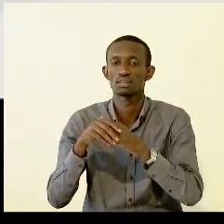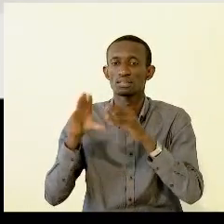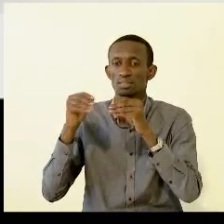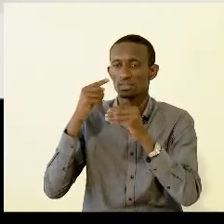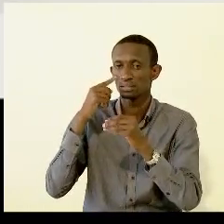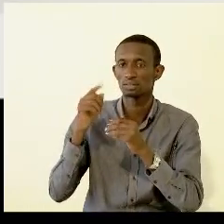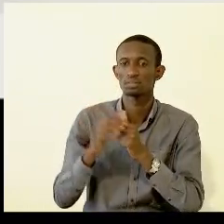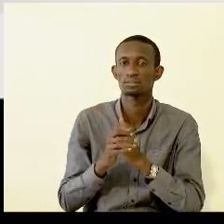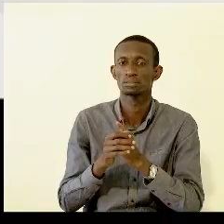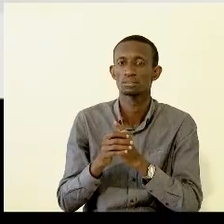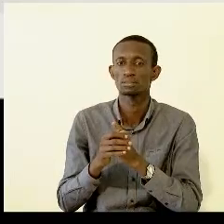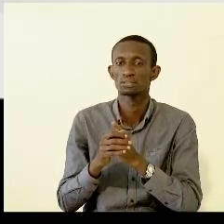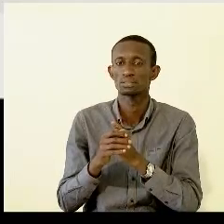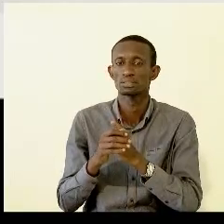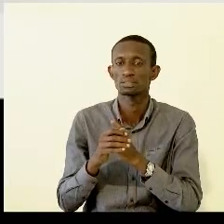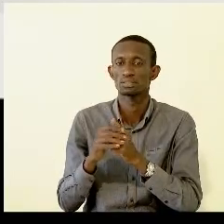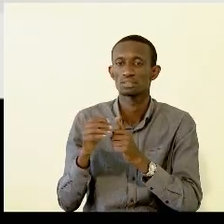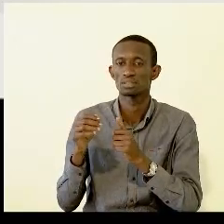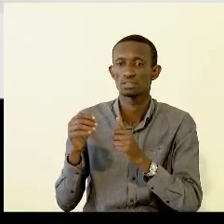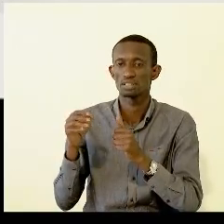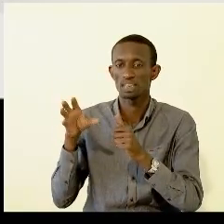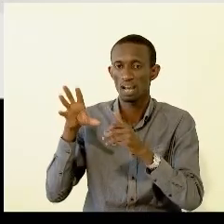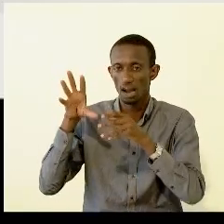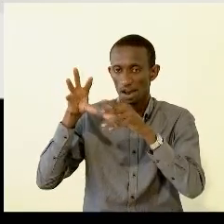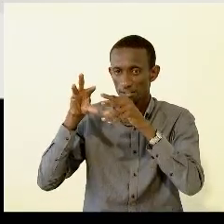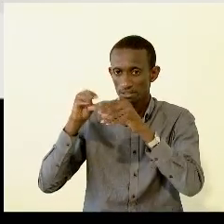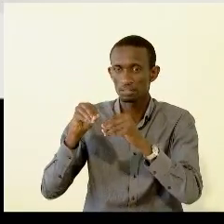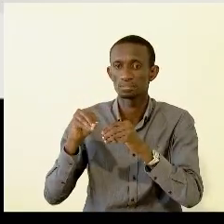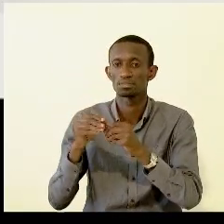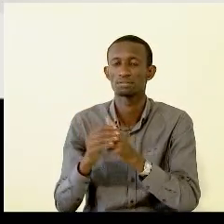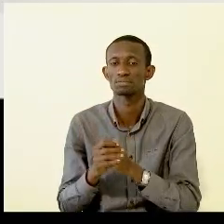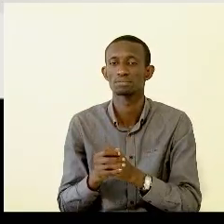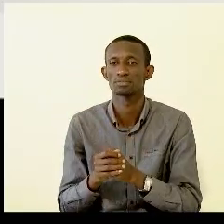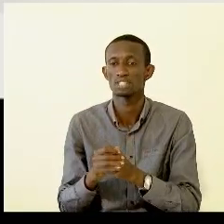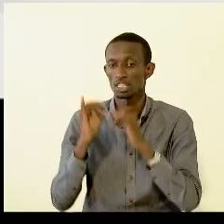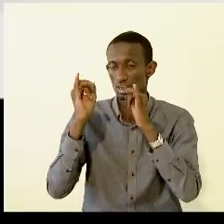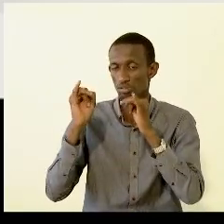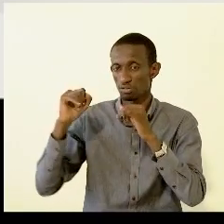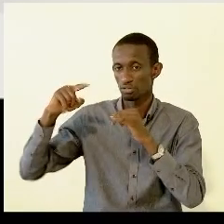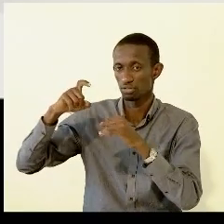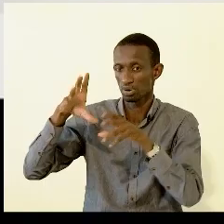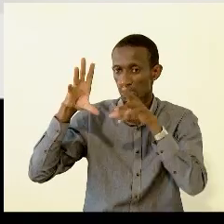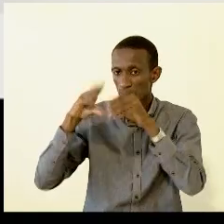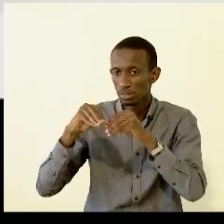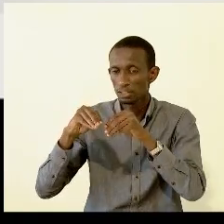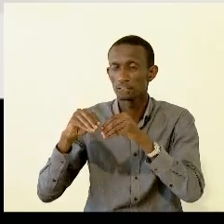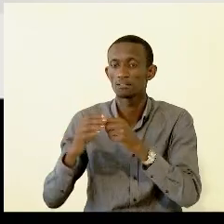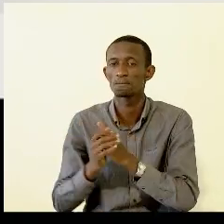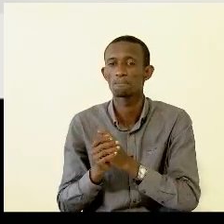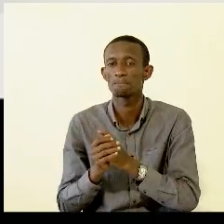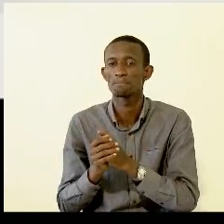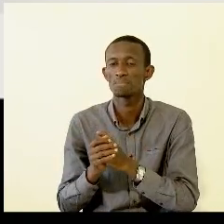see, the insect has been trapped, and when the insect is trapped, then the plant is going to